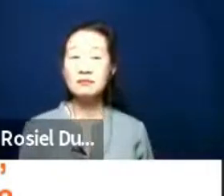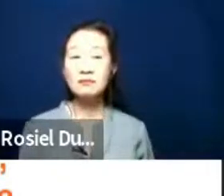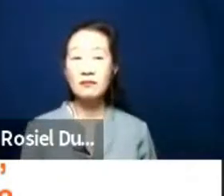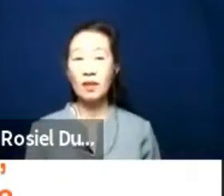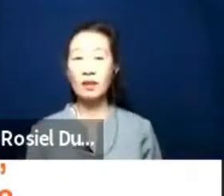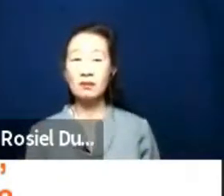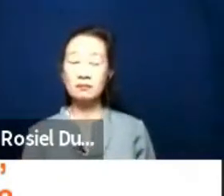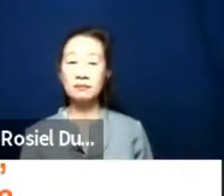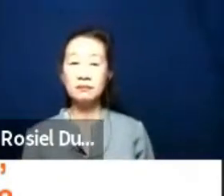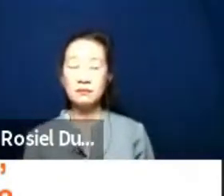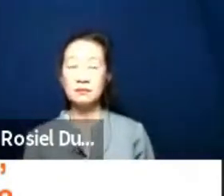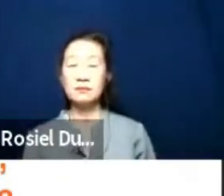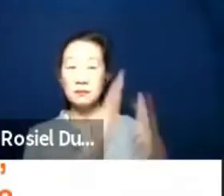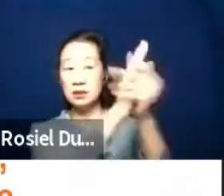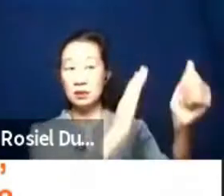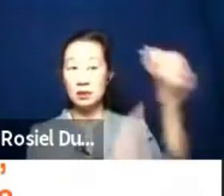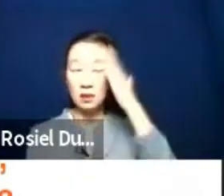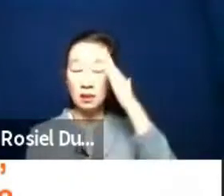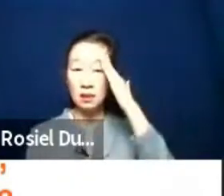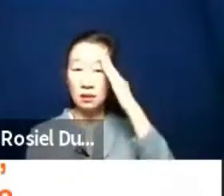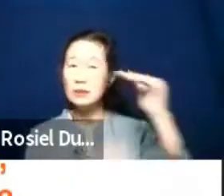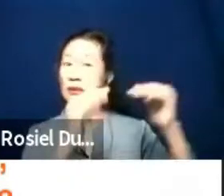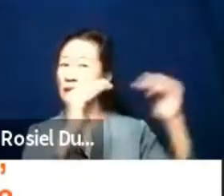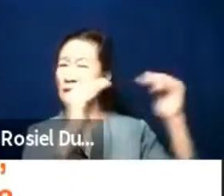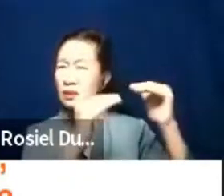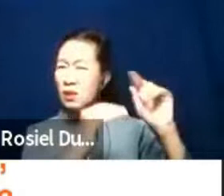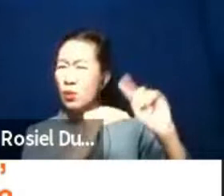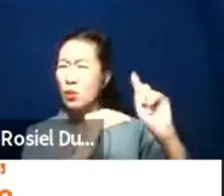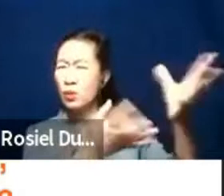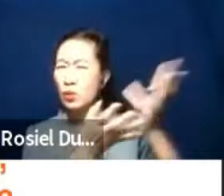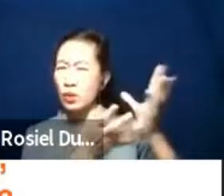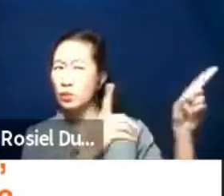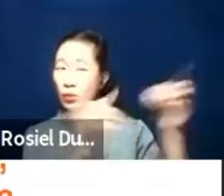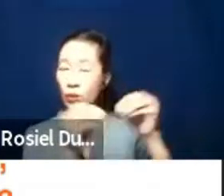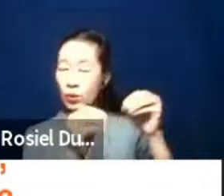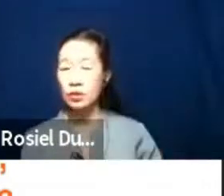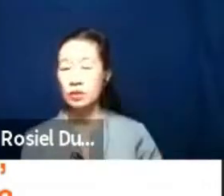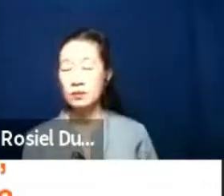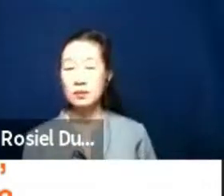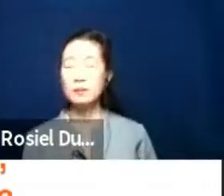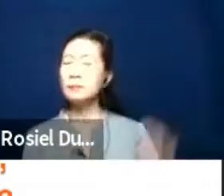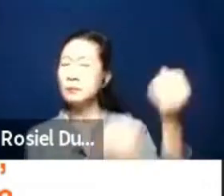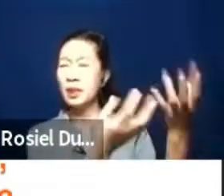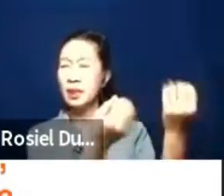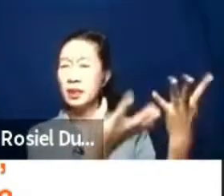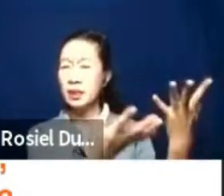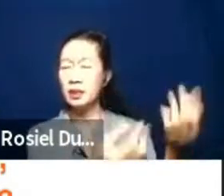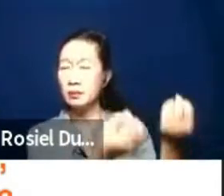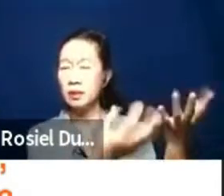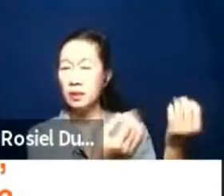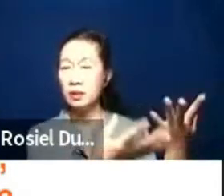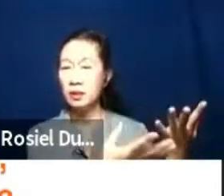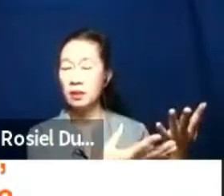skills at knowledge na specific doon sa gusto natin gawin. Madami na